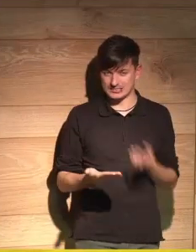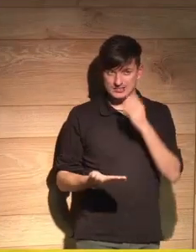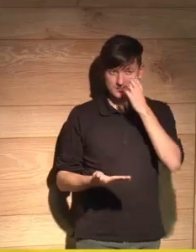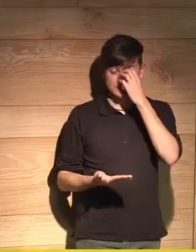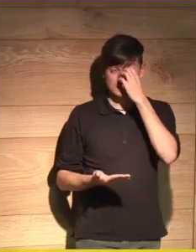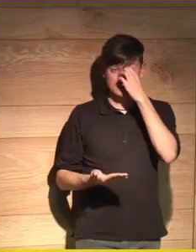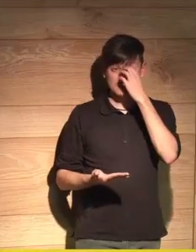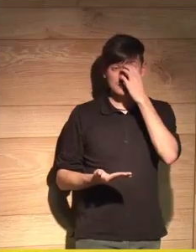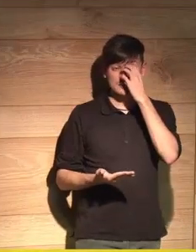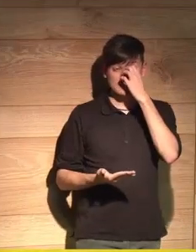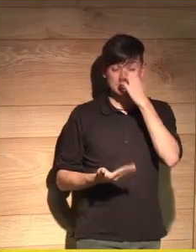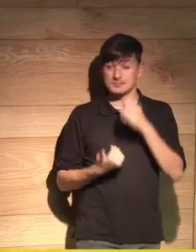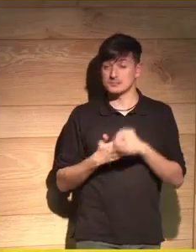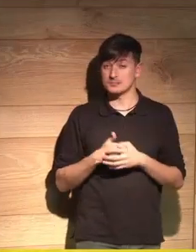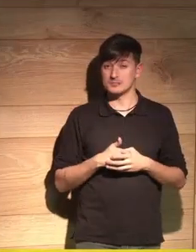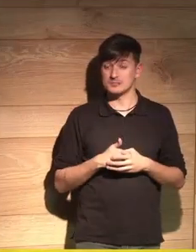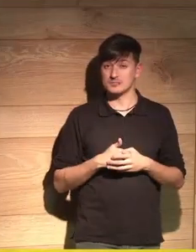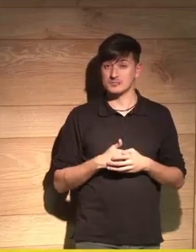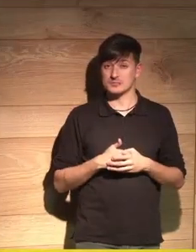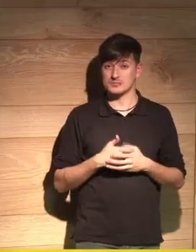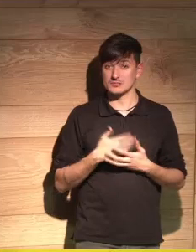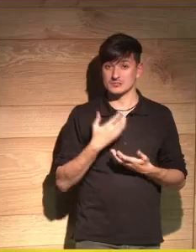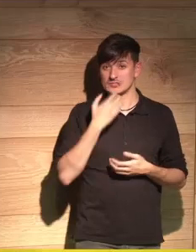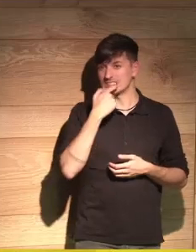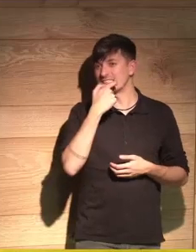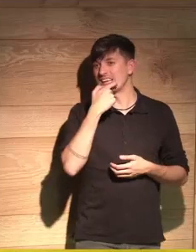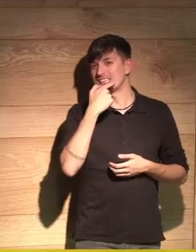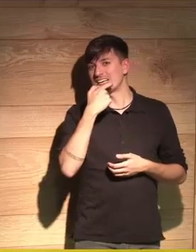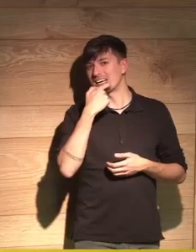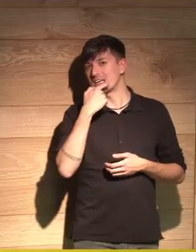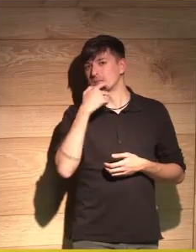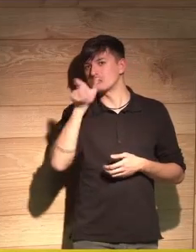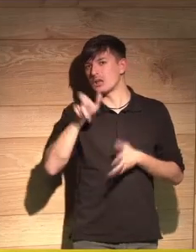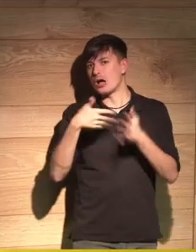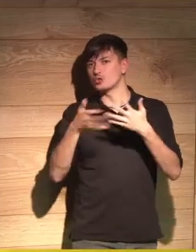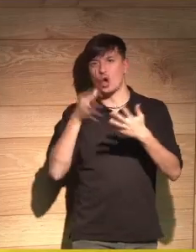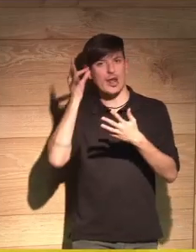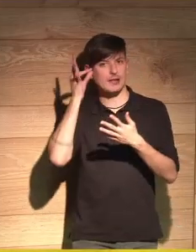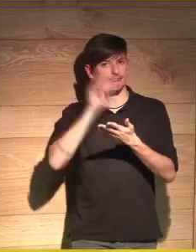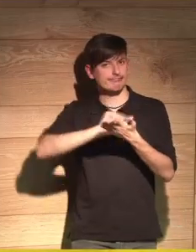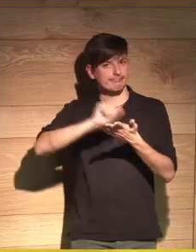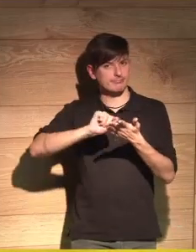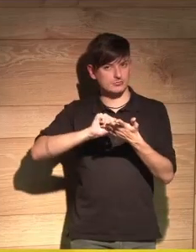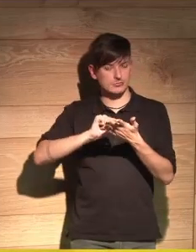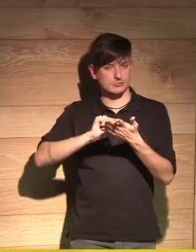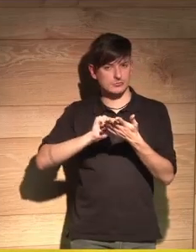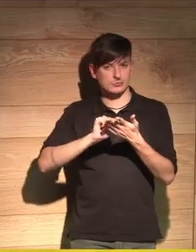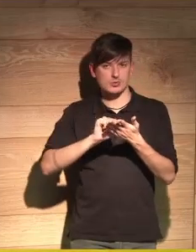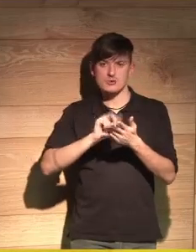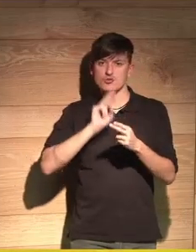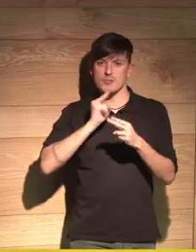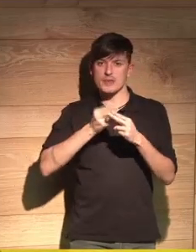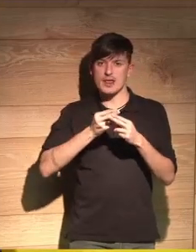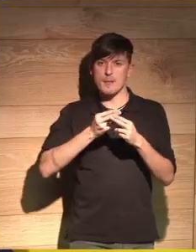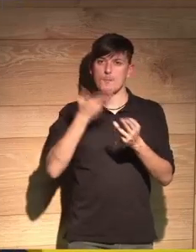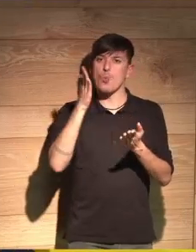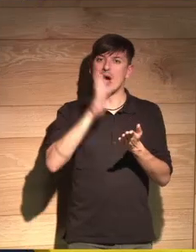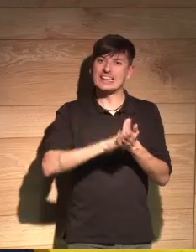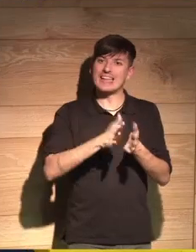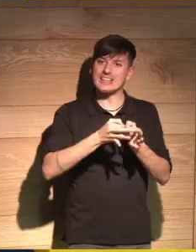that, well, for example, Kevin Cross in England wrote a book that was called The Death